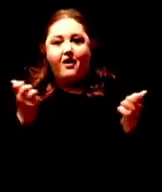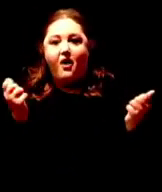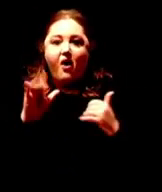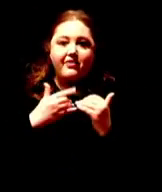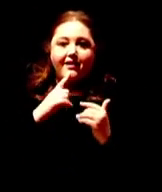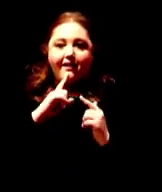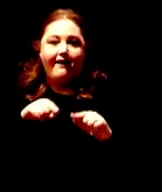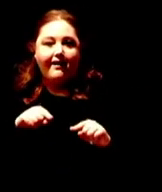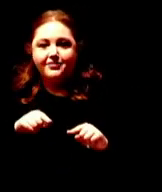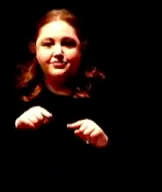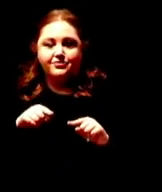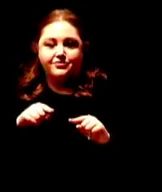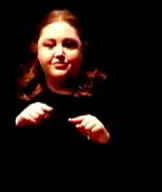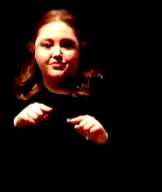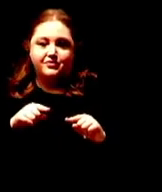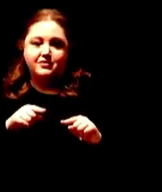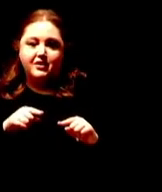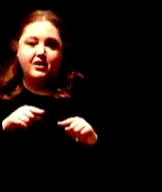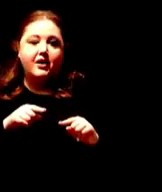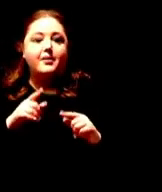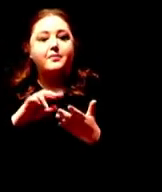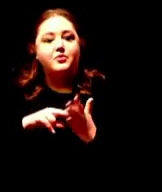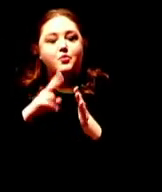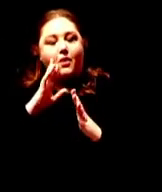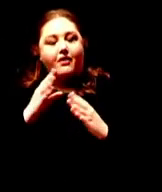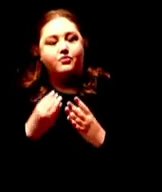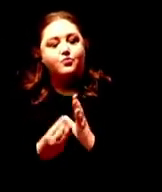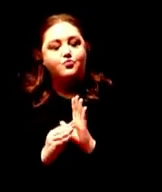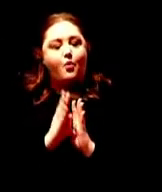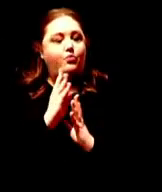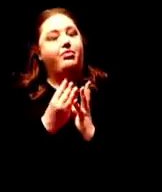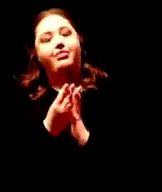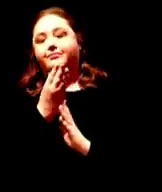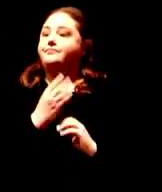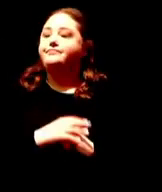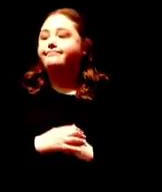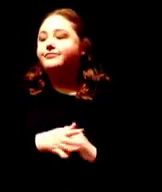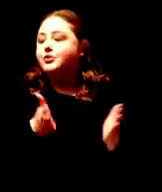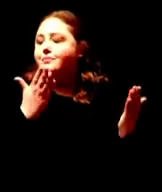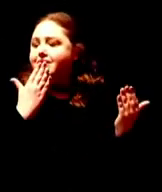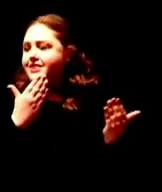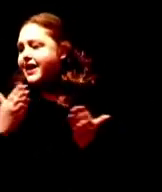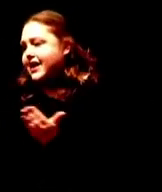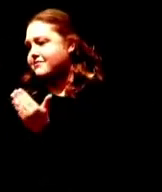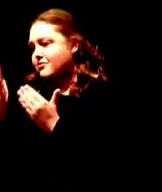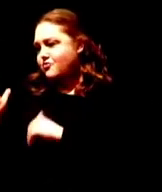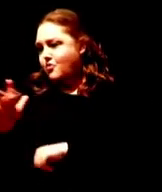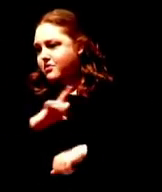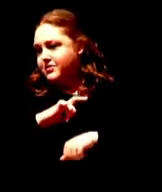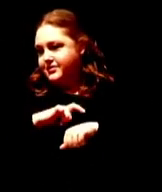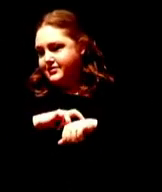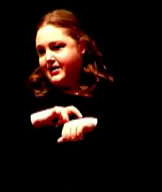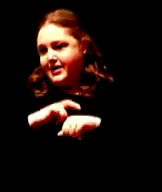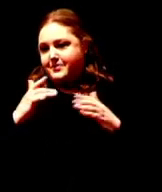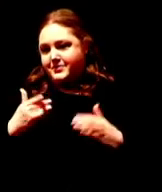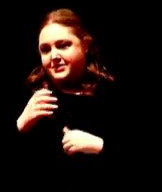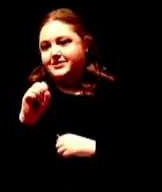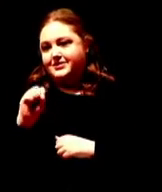answers provides for growth and appreciation. Be thankful for your time at South High